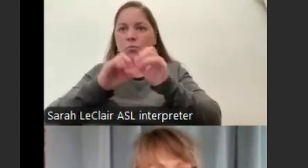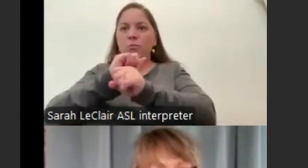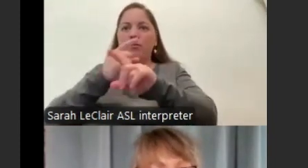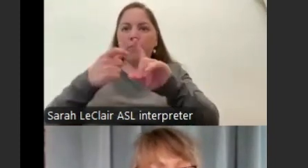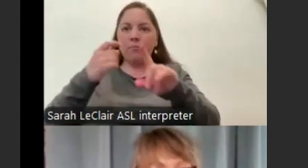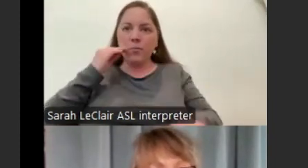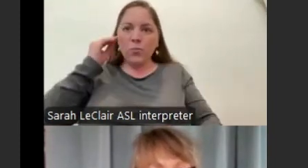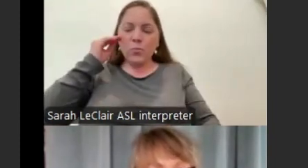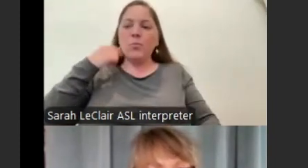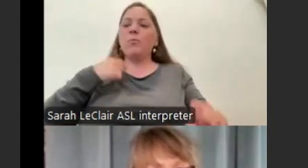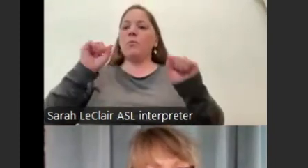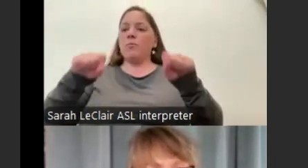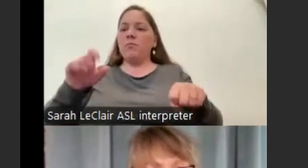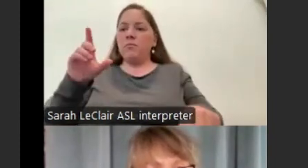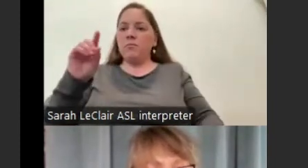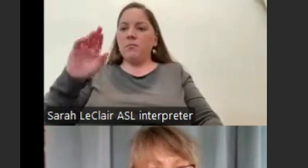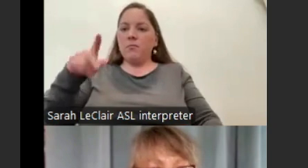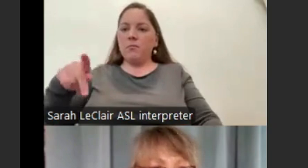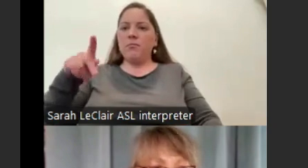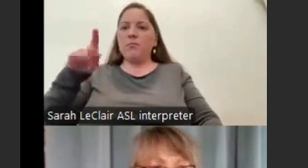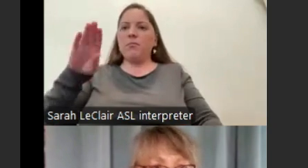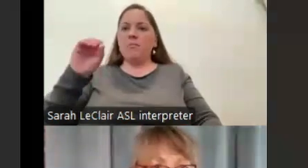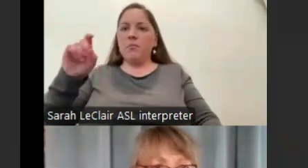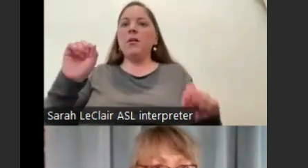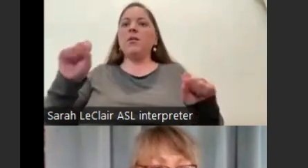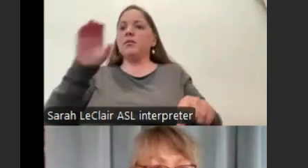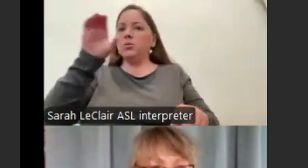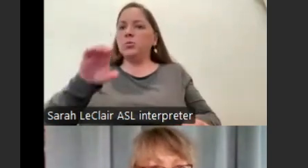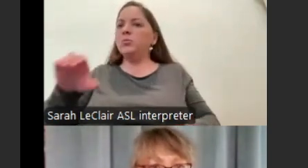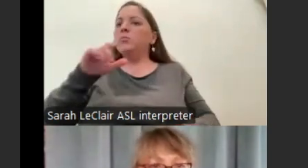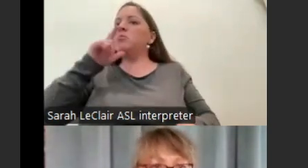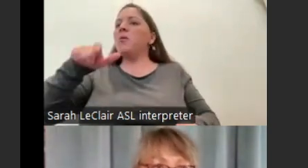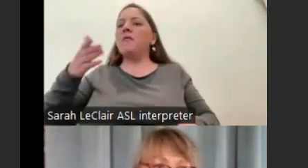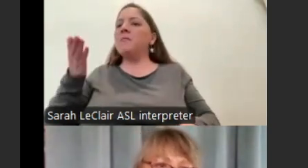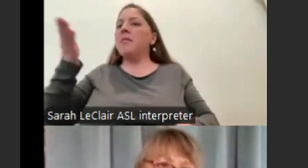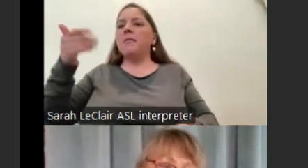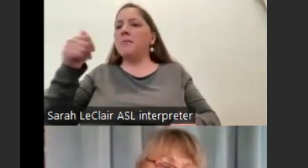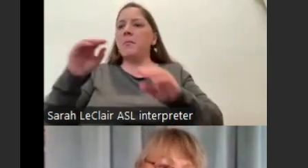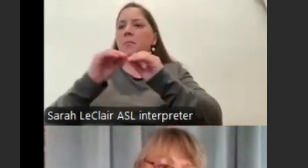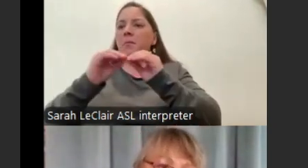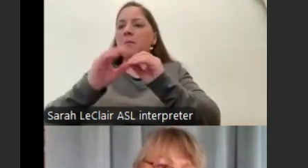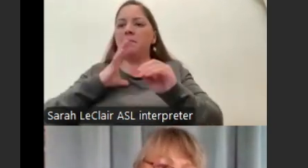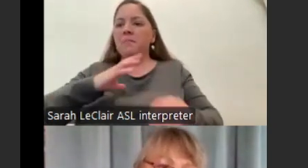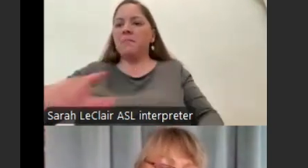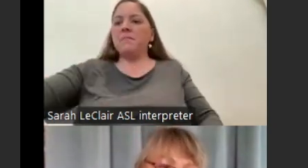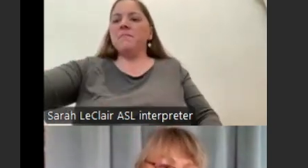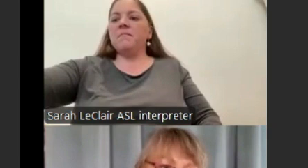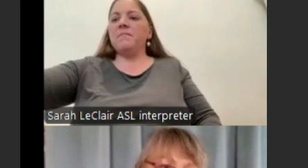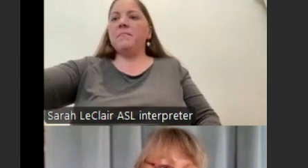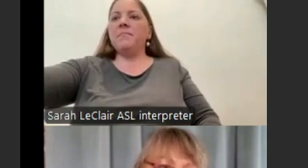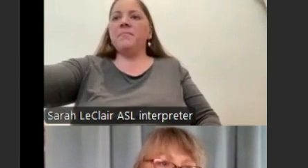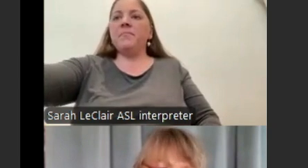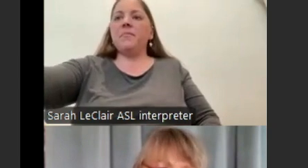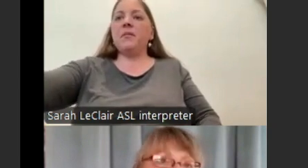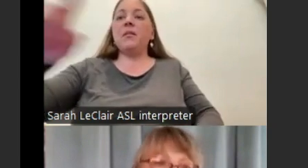my assignments in Dropbox. We can meet on Zoom. You don't even have to have me there. But you give somebody who's been told